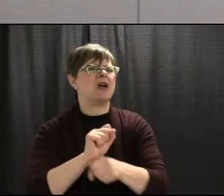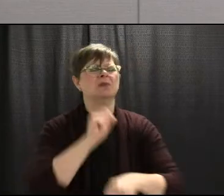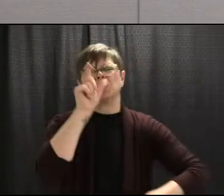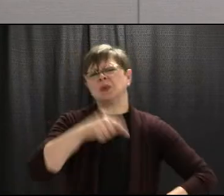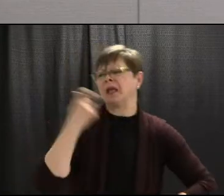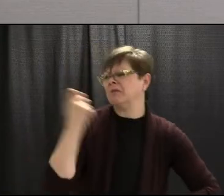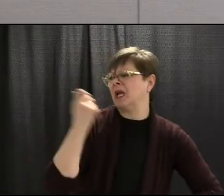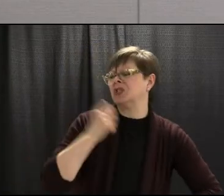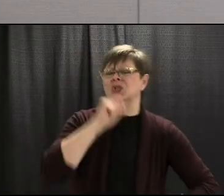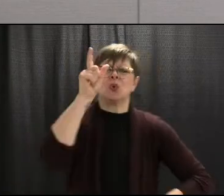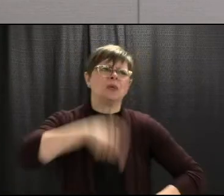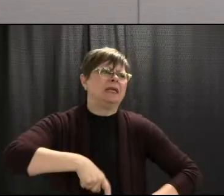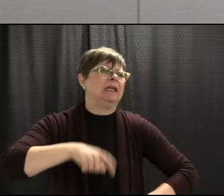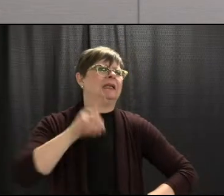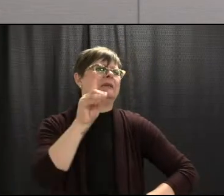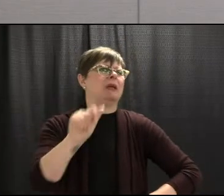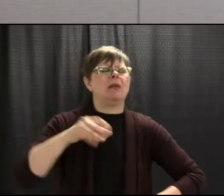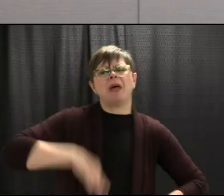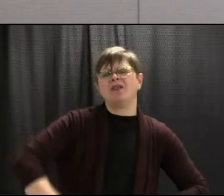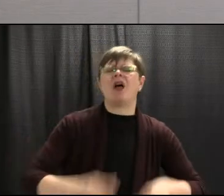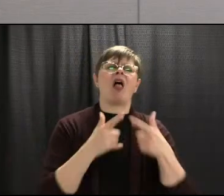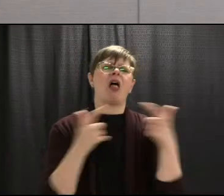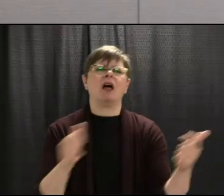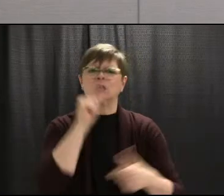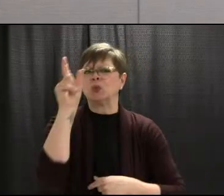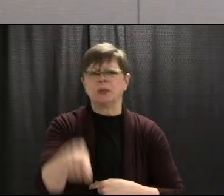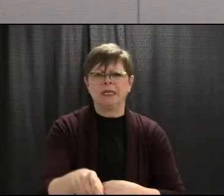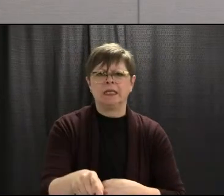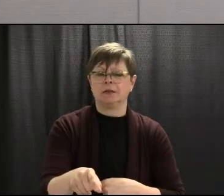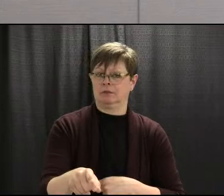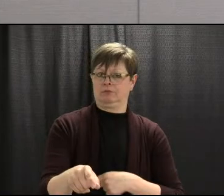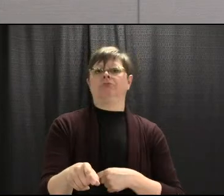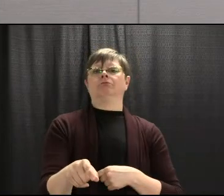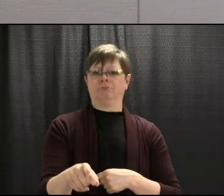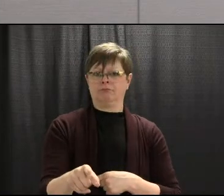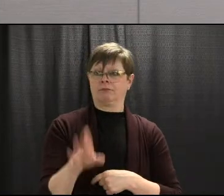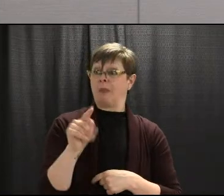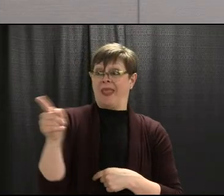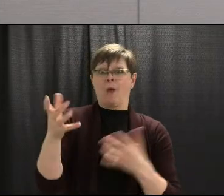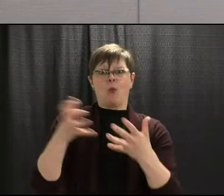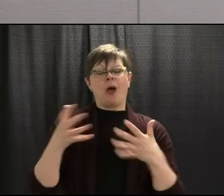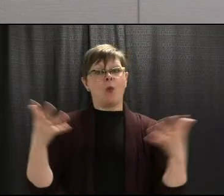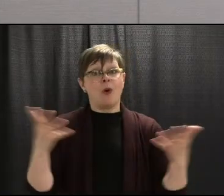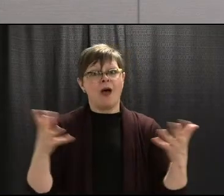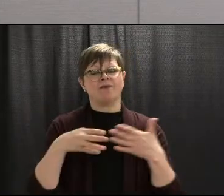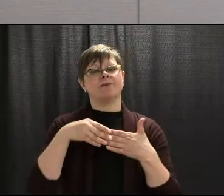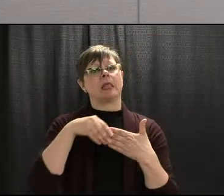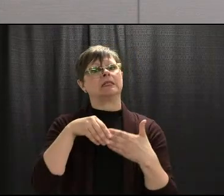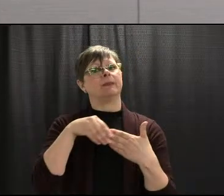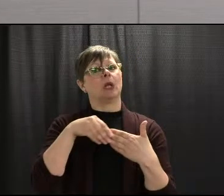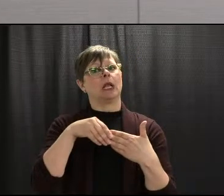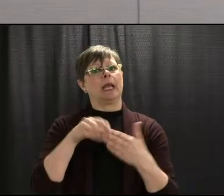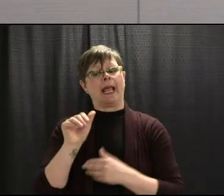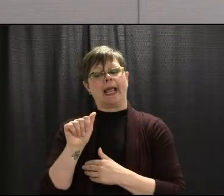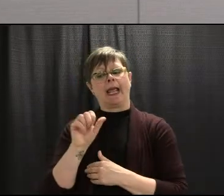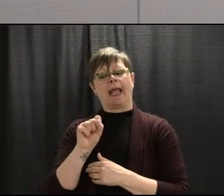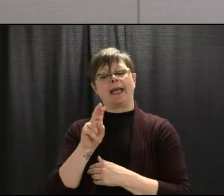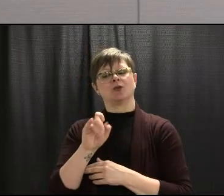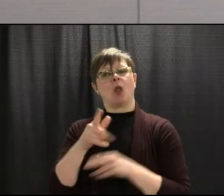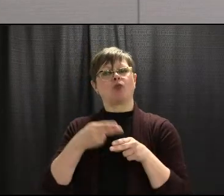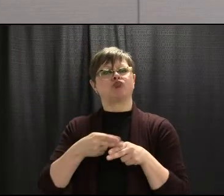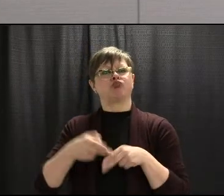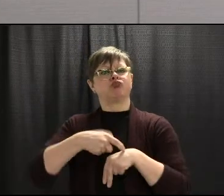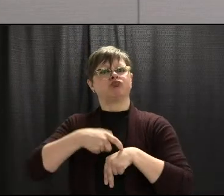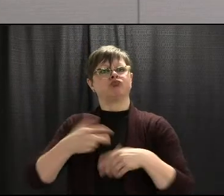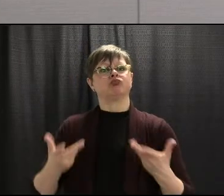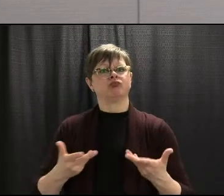and the disability benefits and the guarantee of that, but instead wanting the flexibility of being a casual nurse. That exists